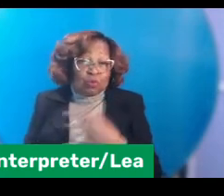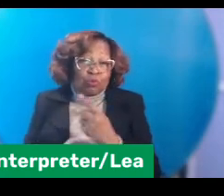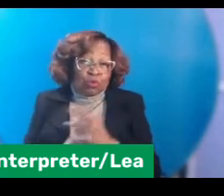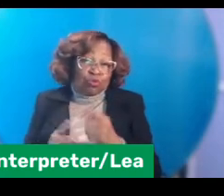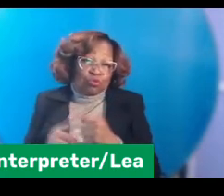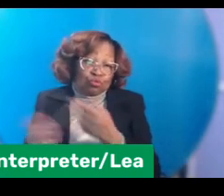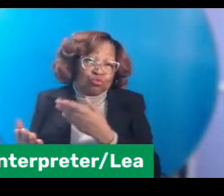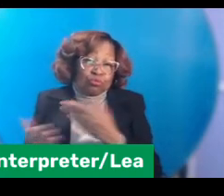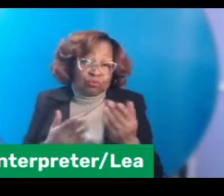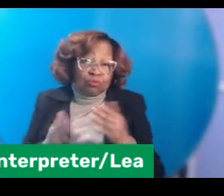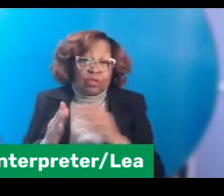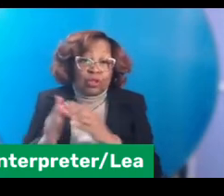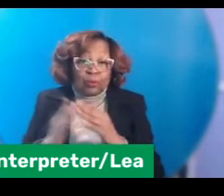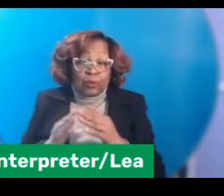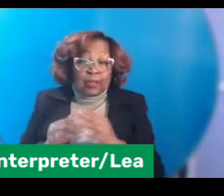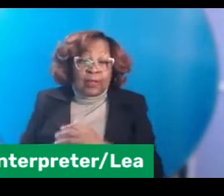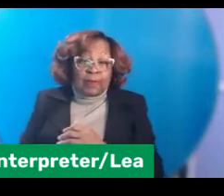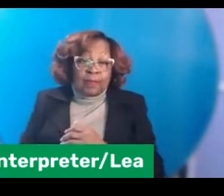community.